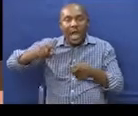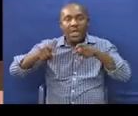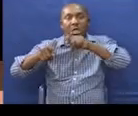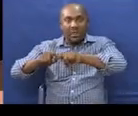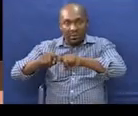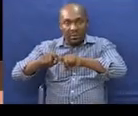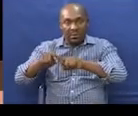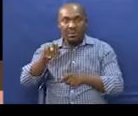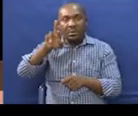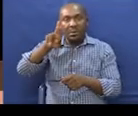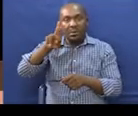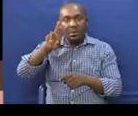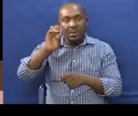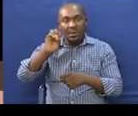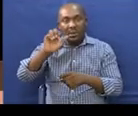or chemicals.